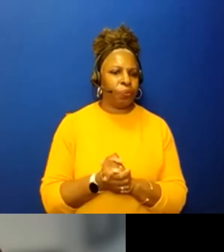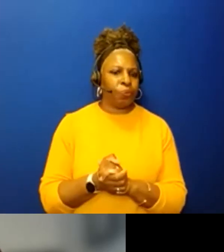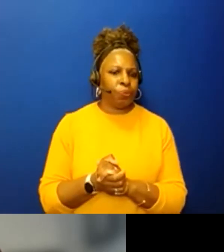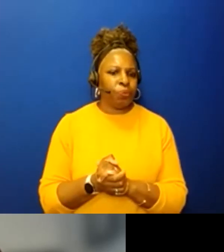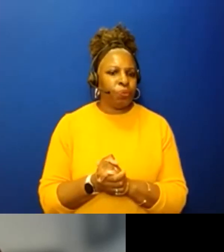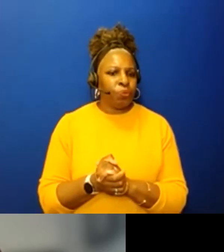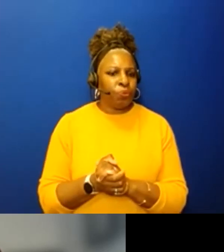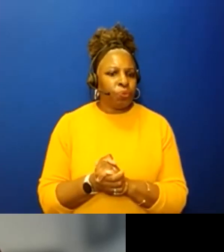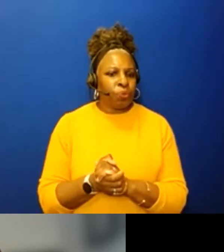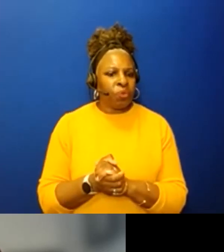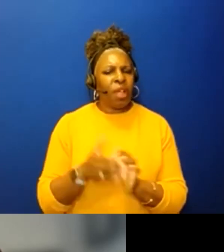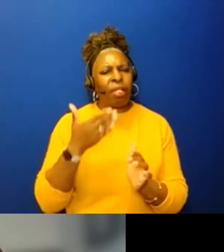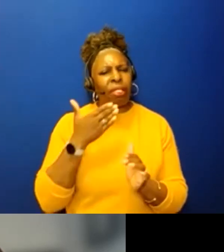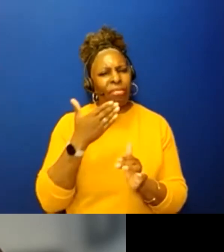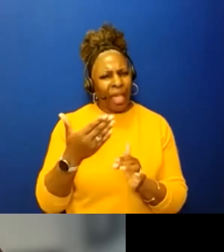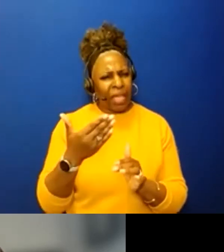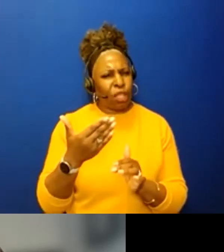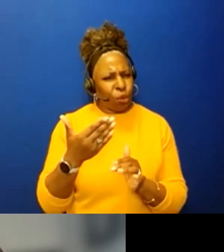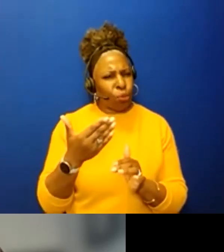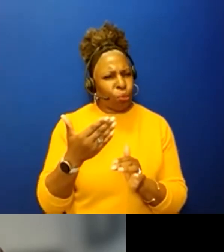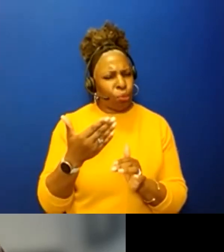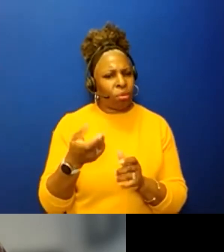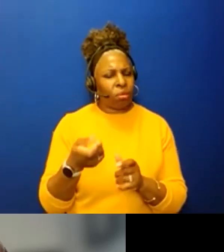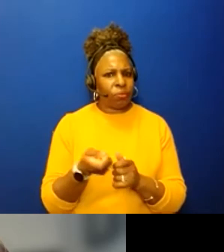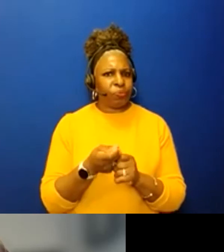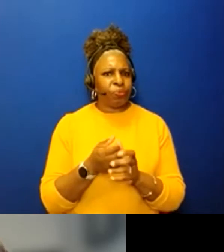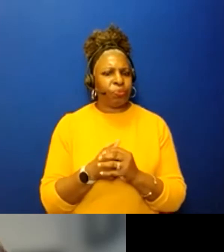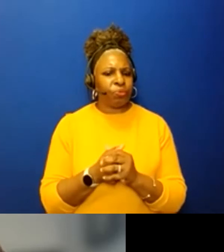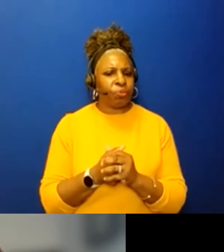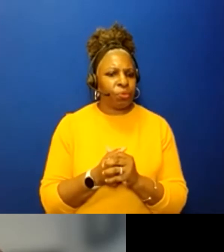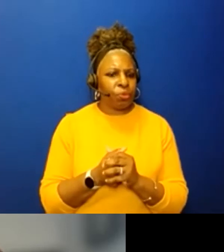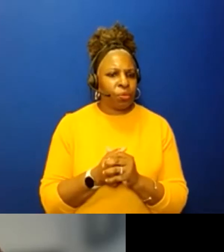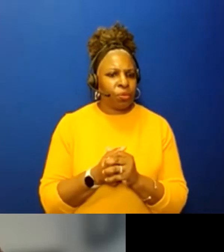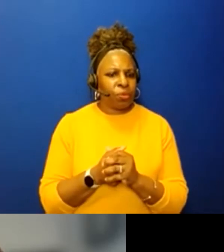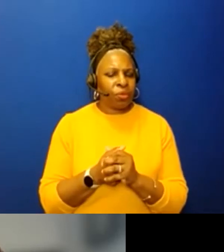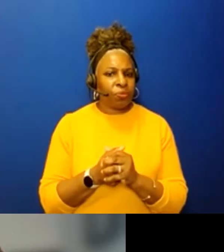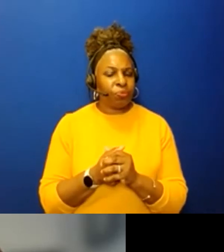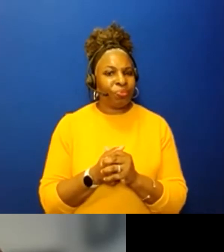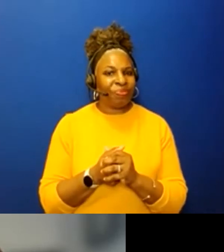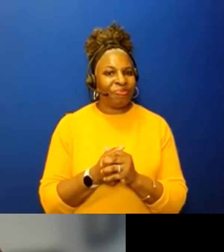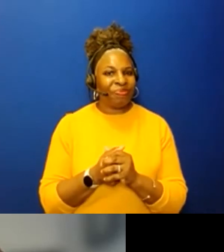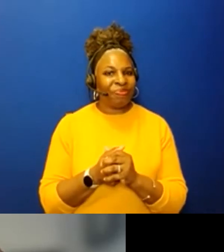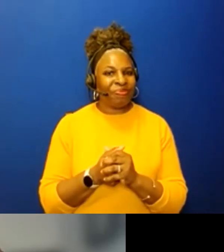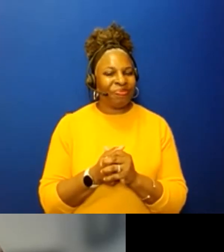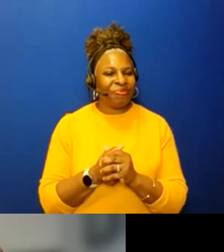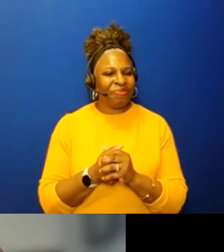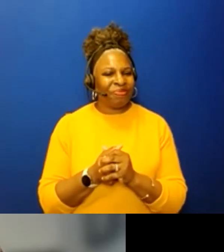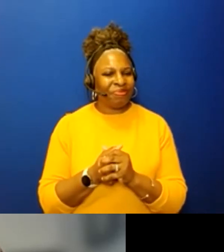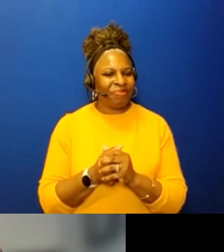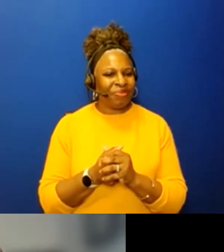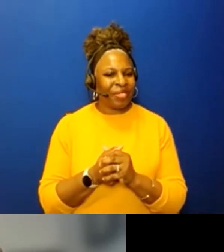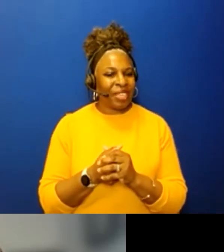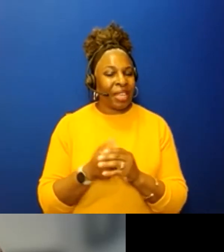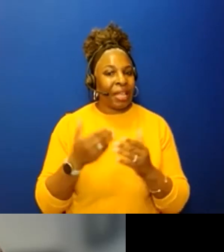So thanks for really highlighting that. We're actually going to be